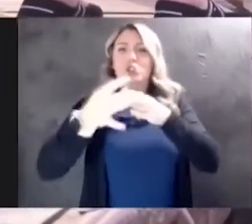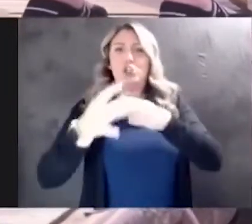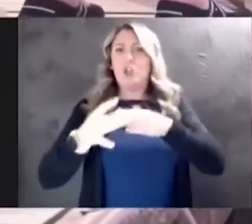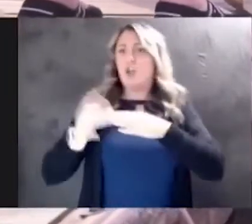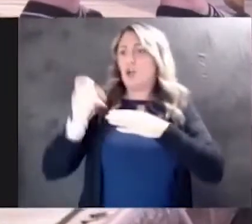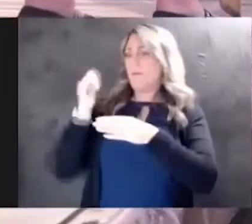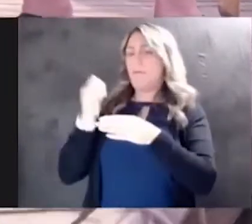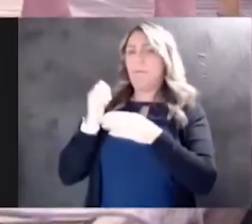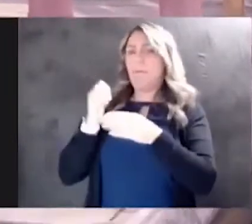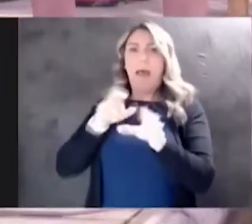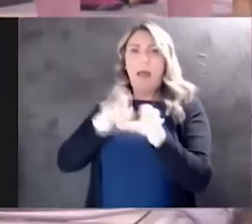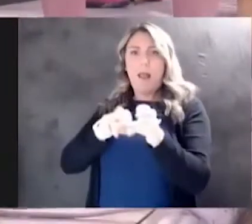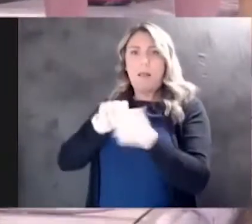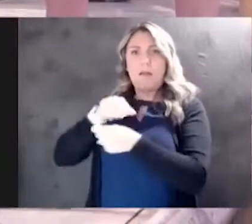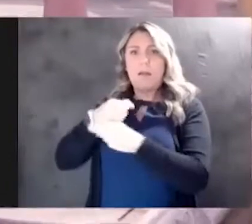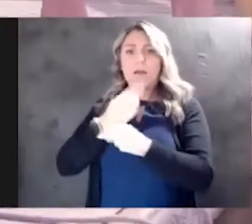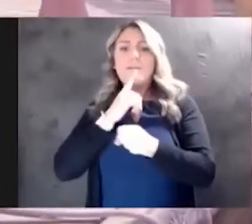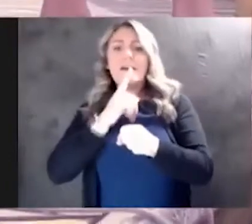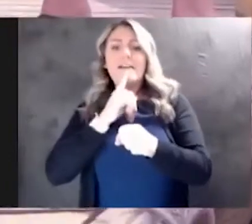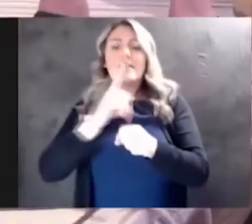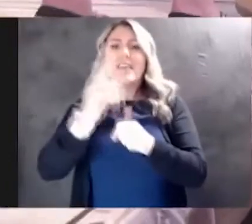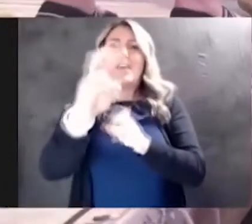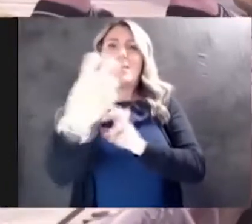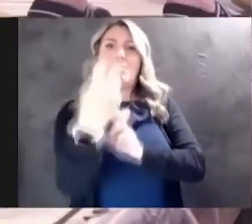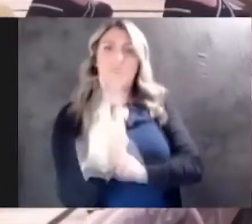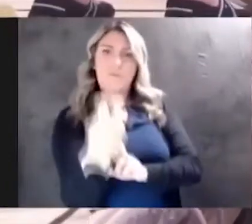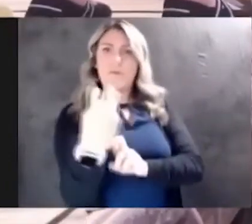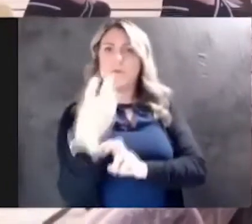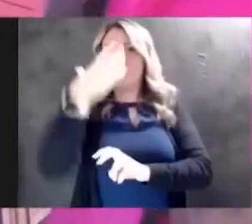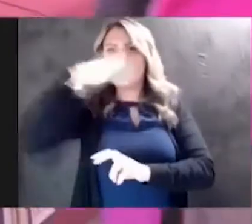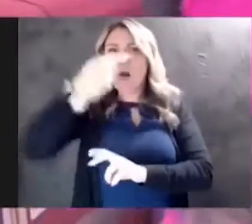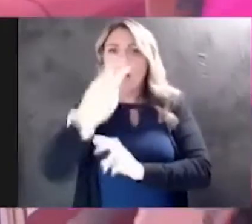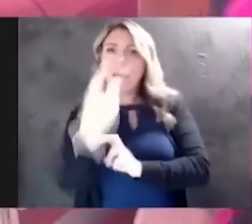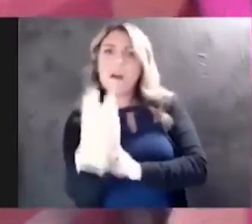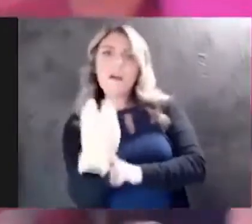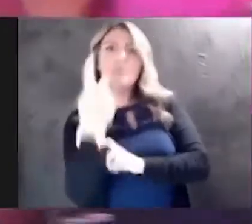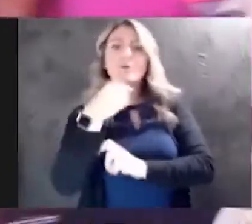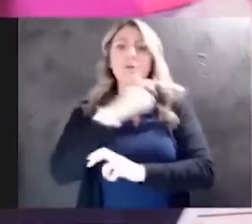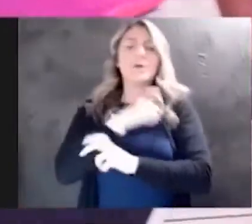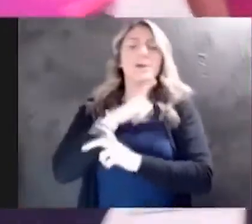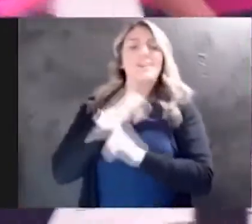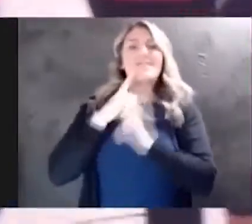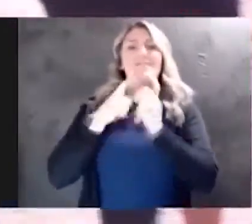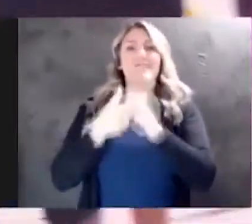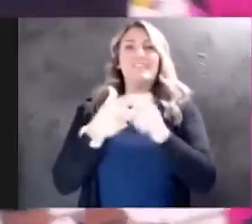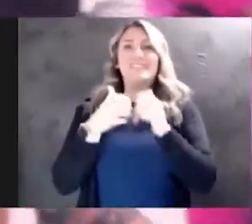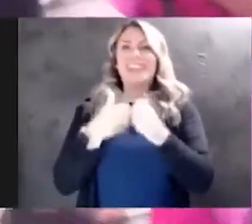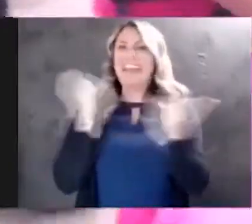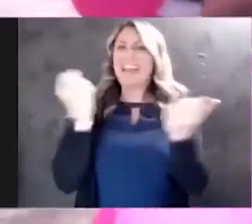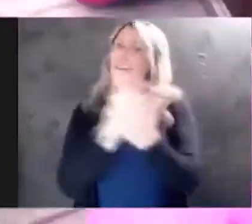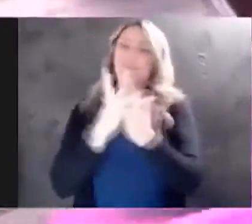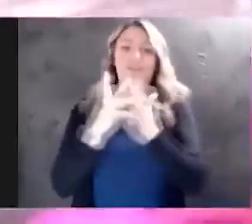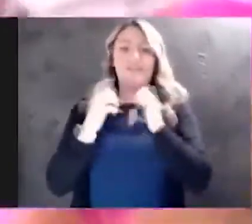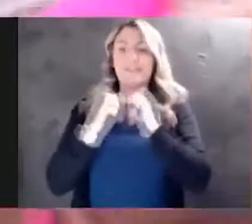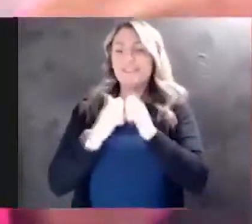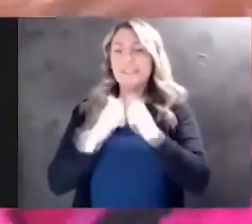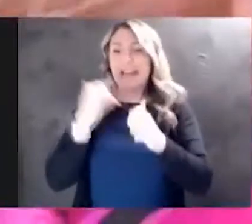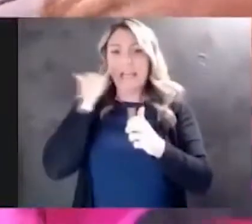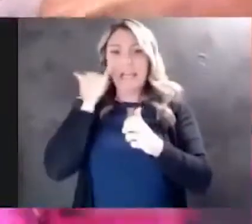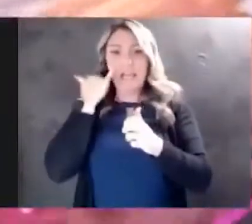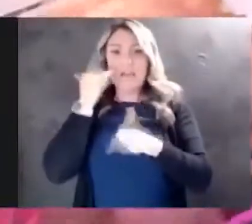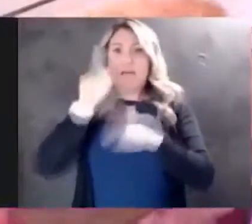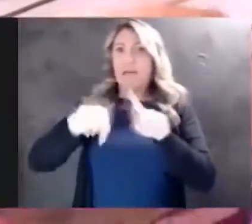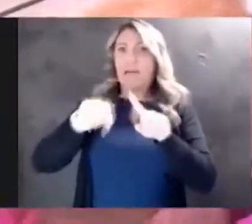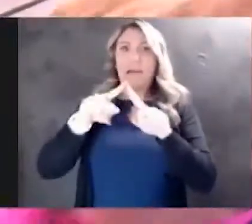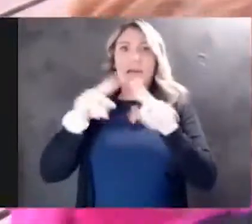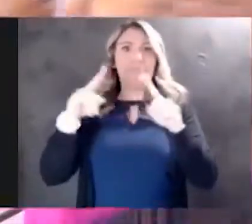front. The main aspect of the sport is that we race together, and we do everything together. If we are out of sync with each